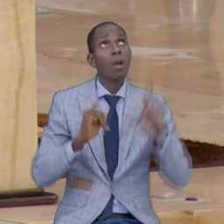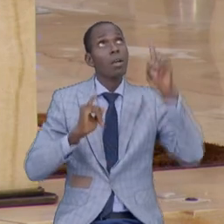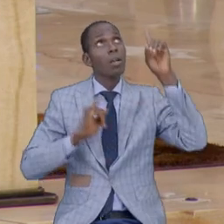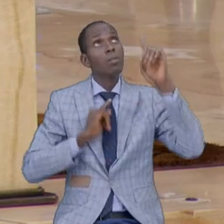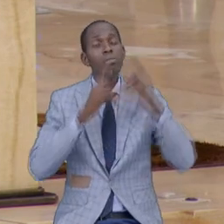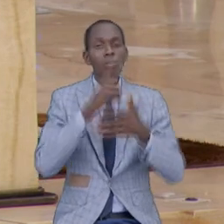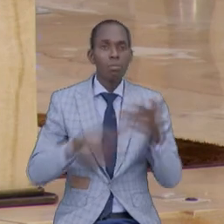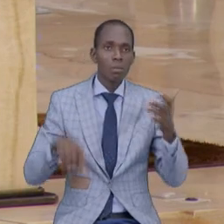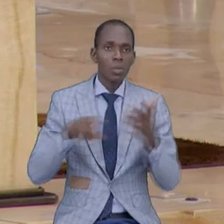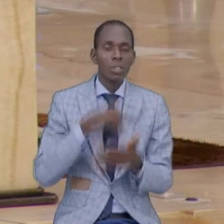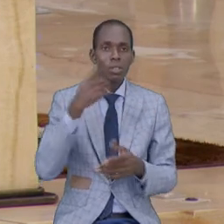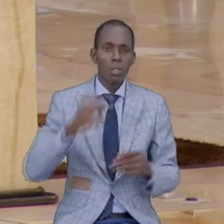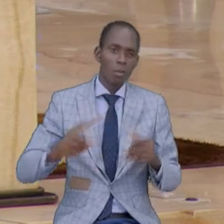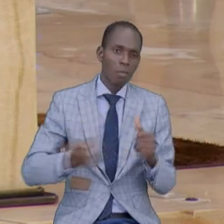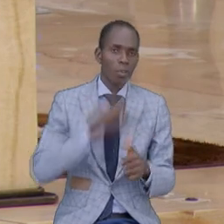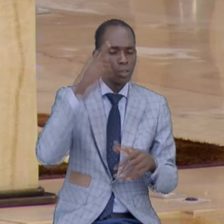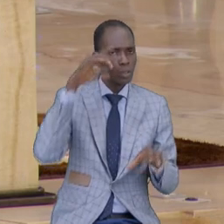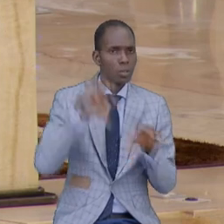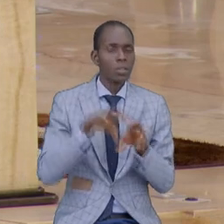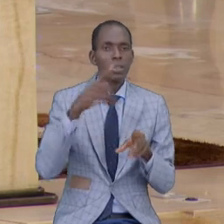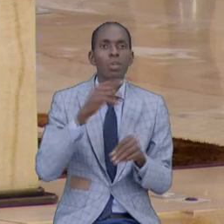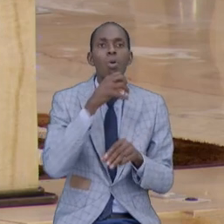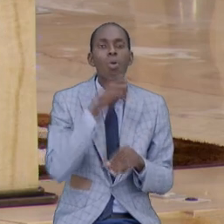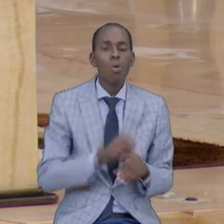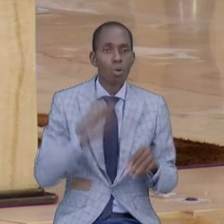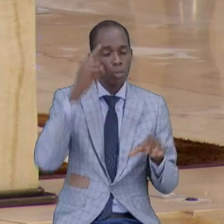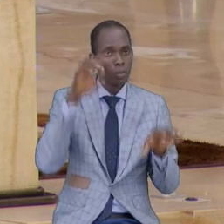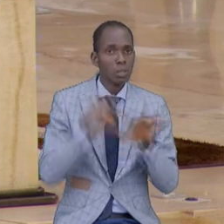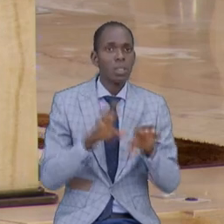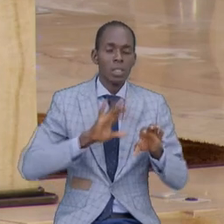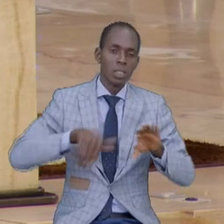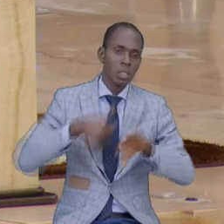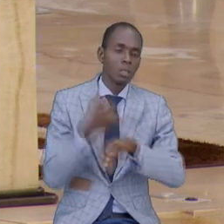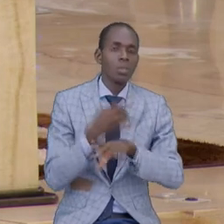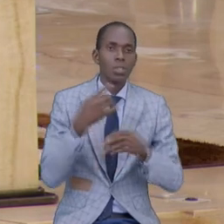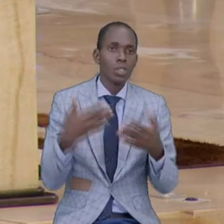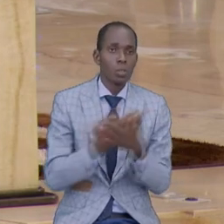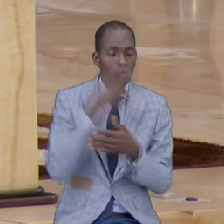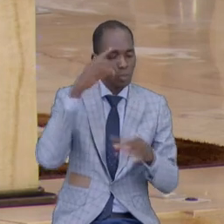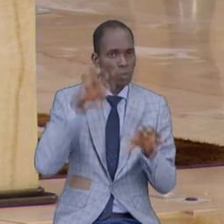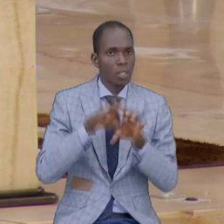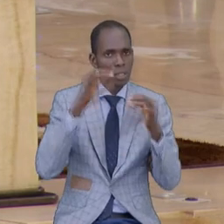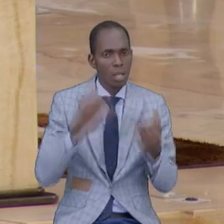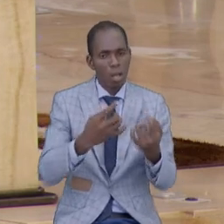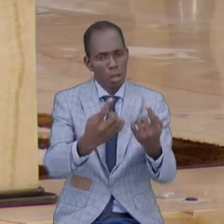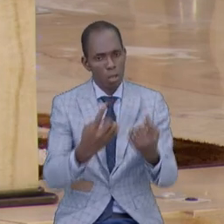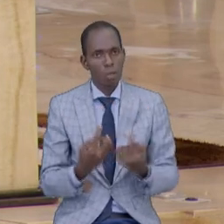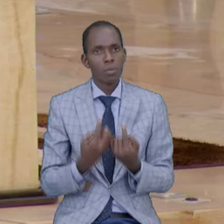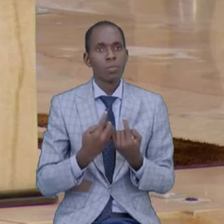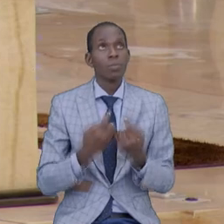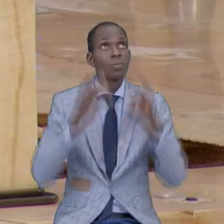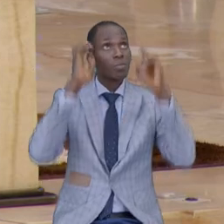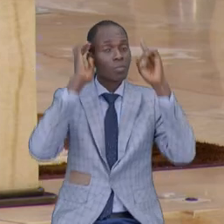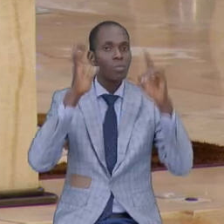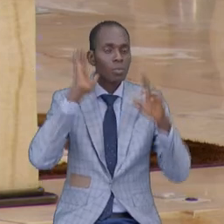the first covenant, the old covenant. I've established the new covenant now. Come. He'll